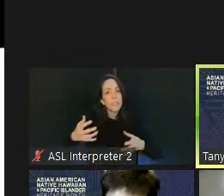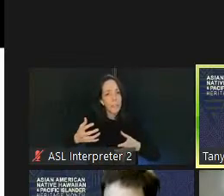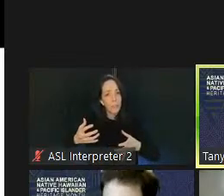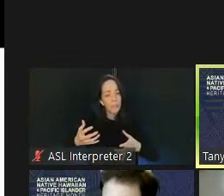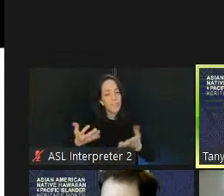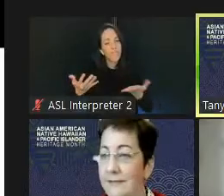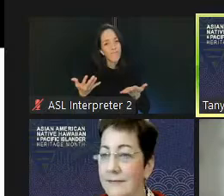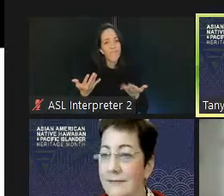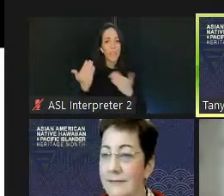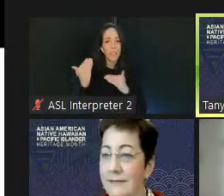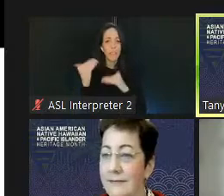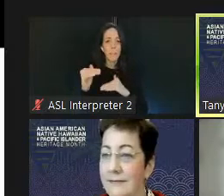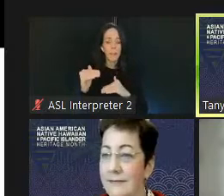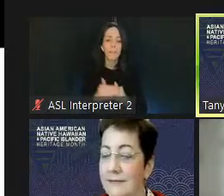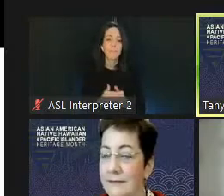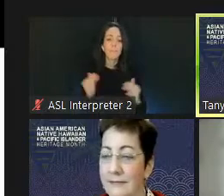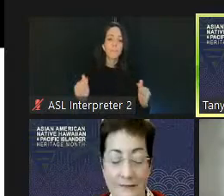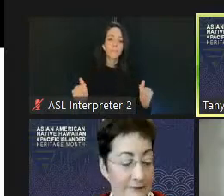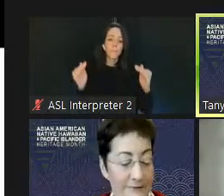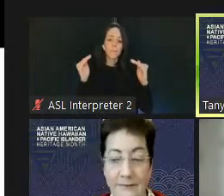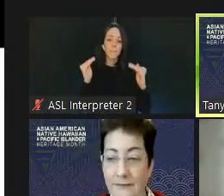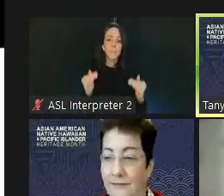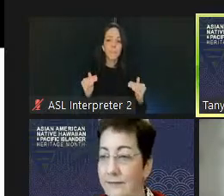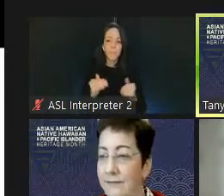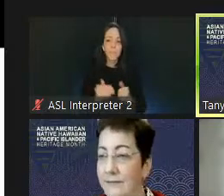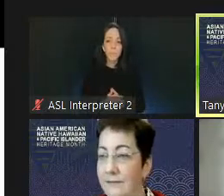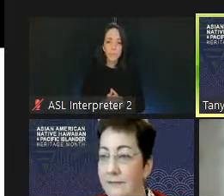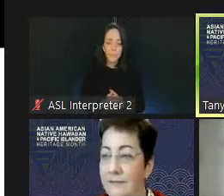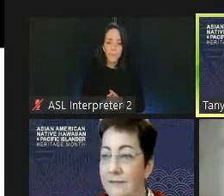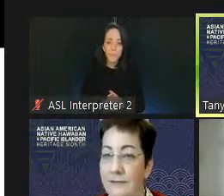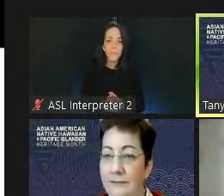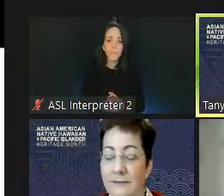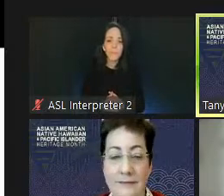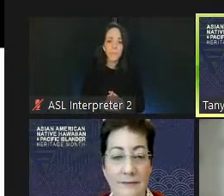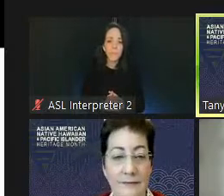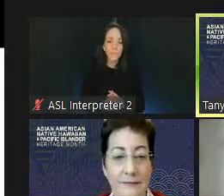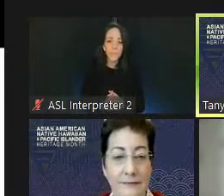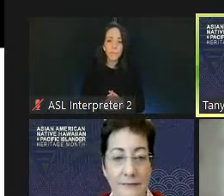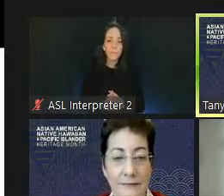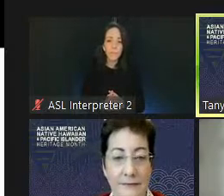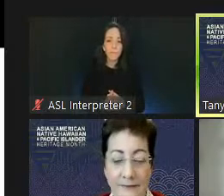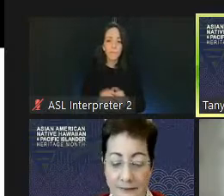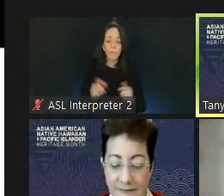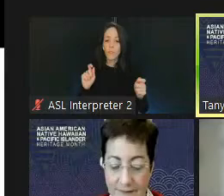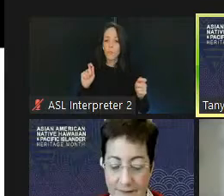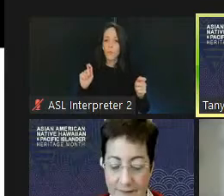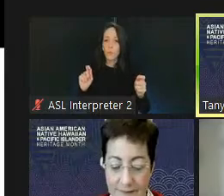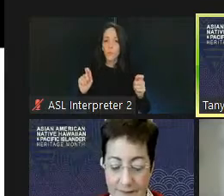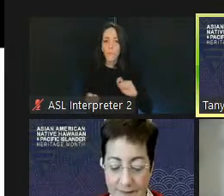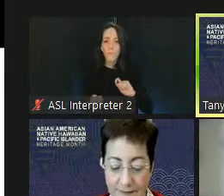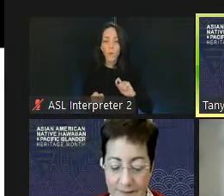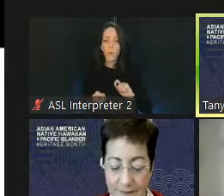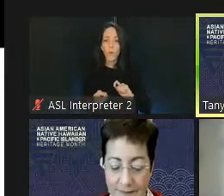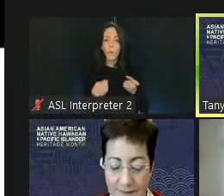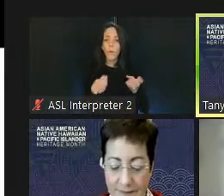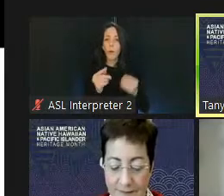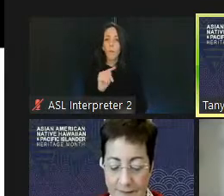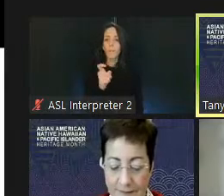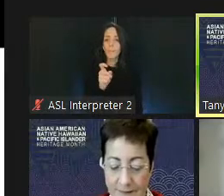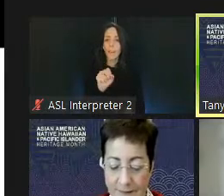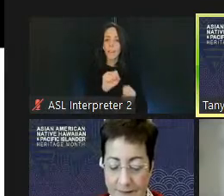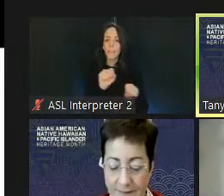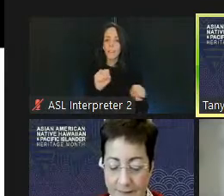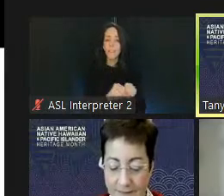Continued general fund transfers. As mentioned earlier, reforms to Oregon's property tax system in the